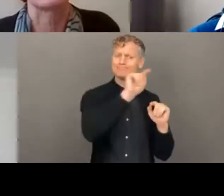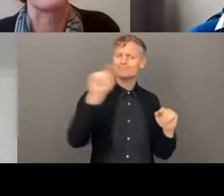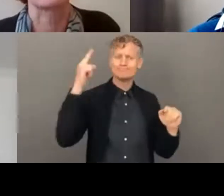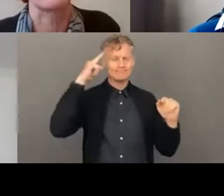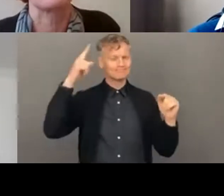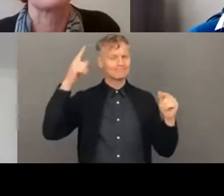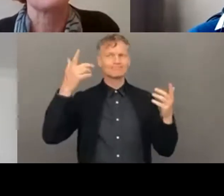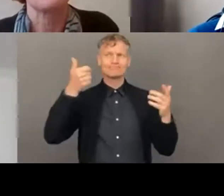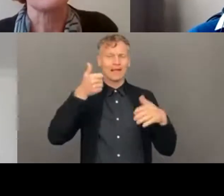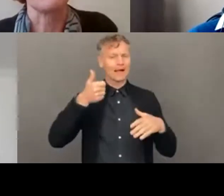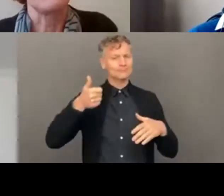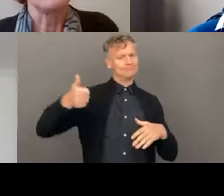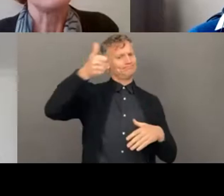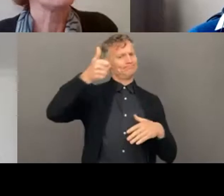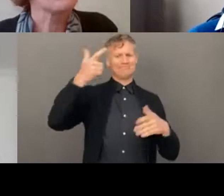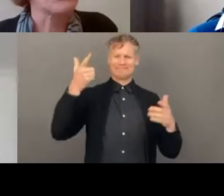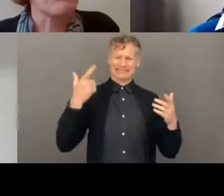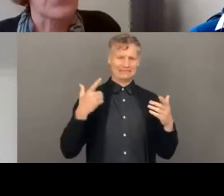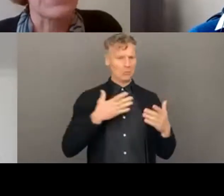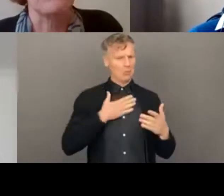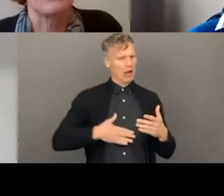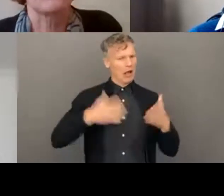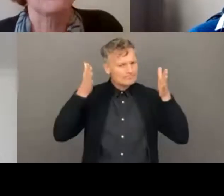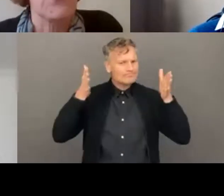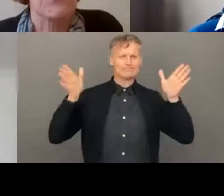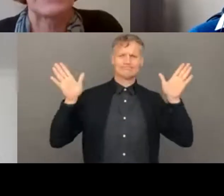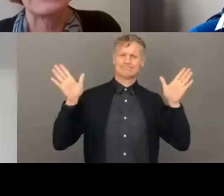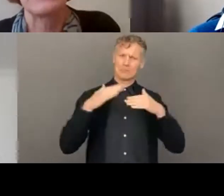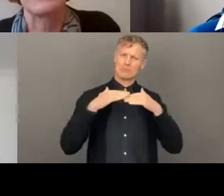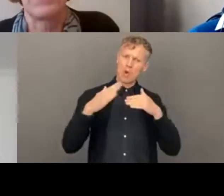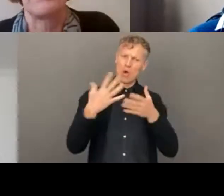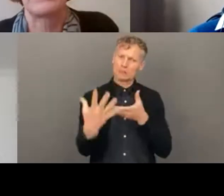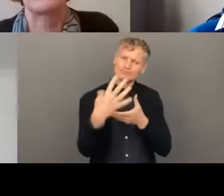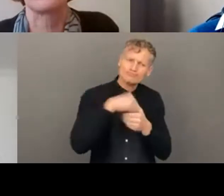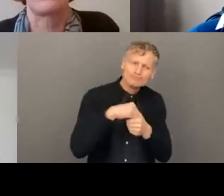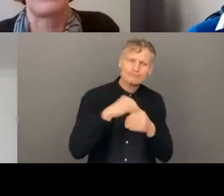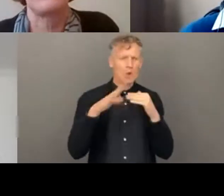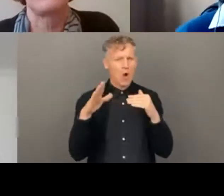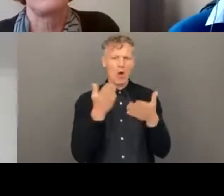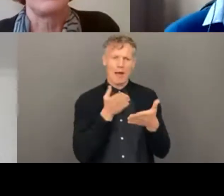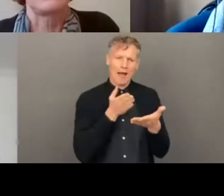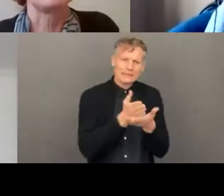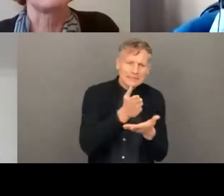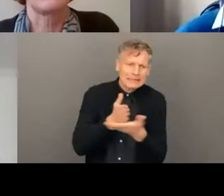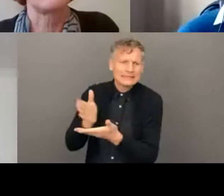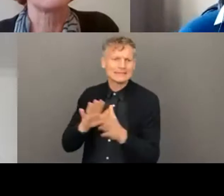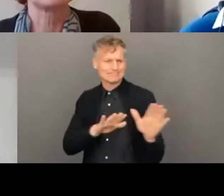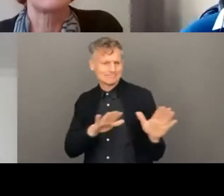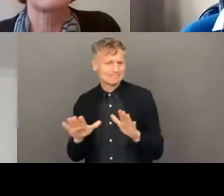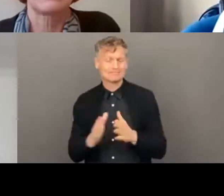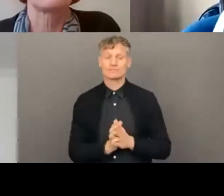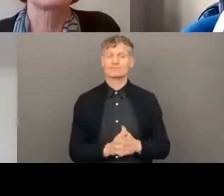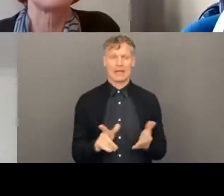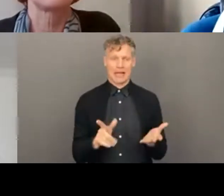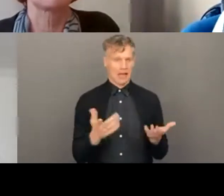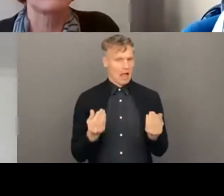your organization. It's also important to make a concrete implementation plan, and you can